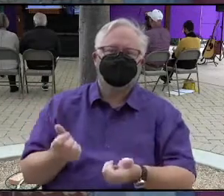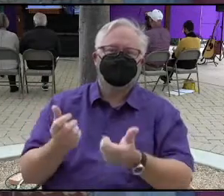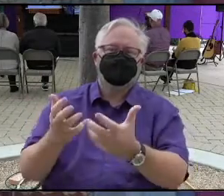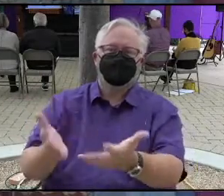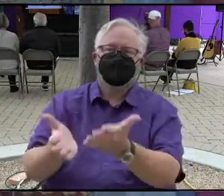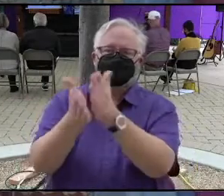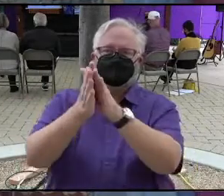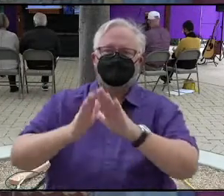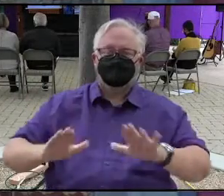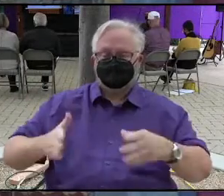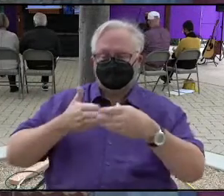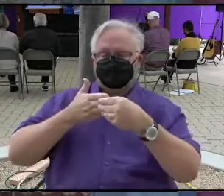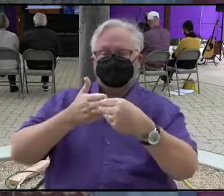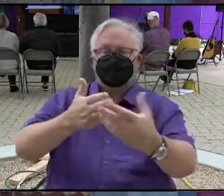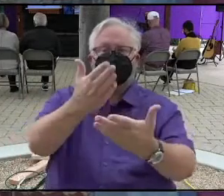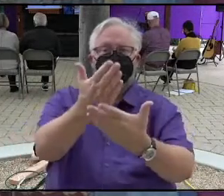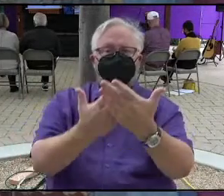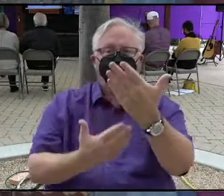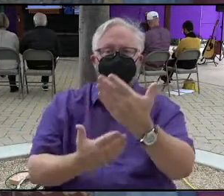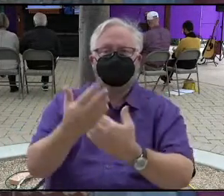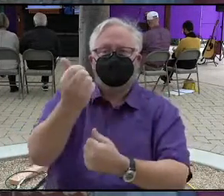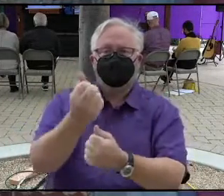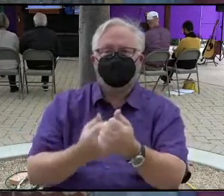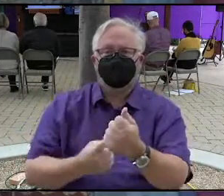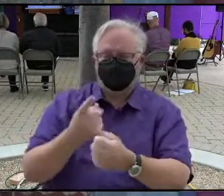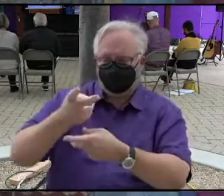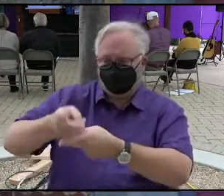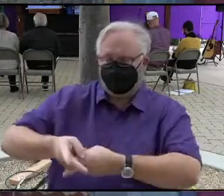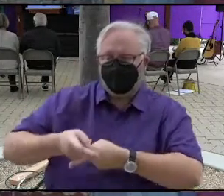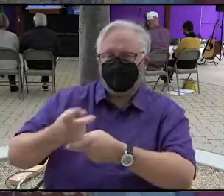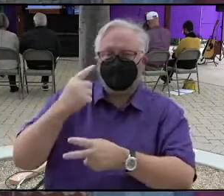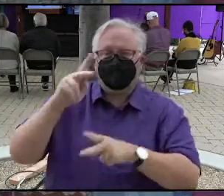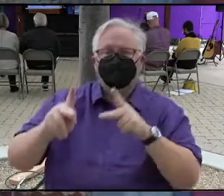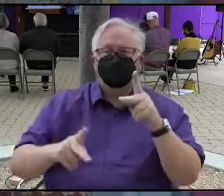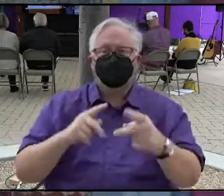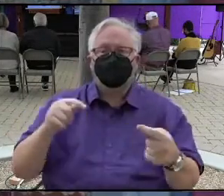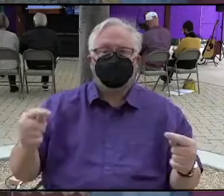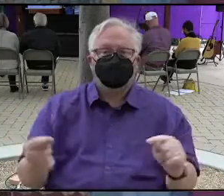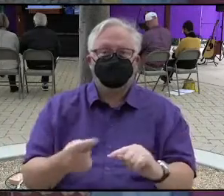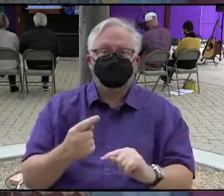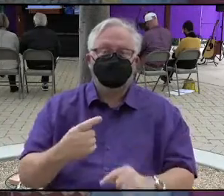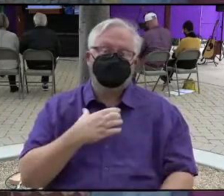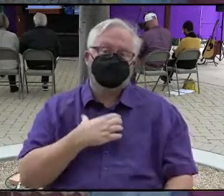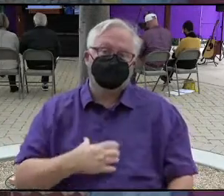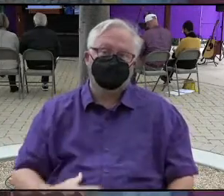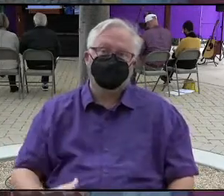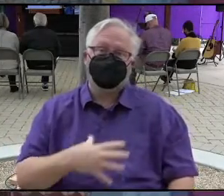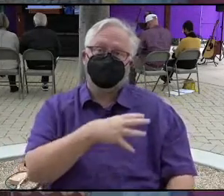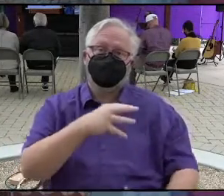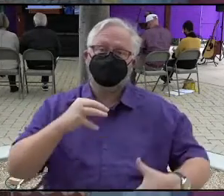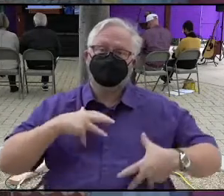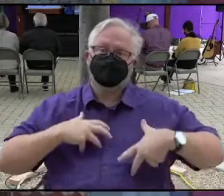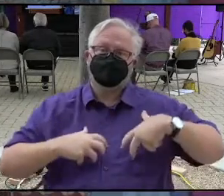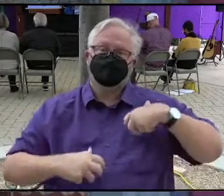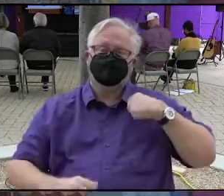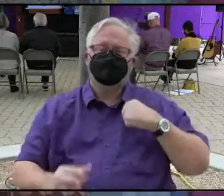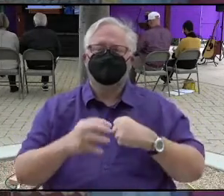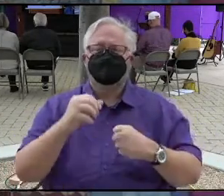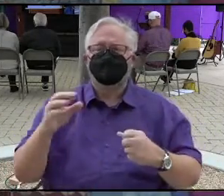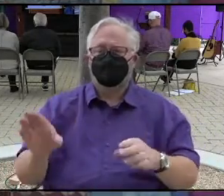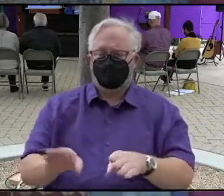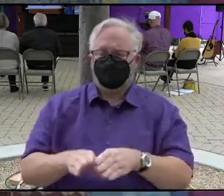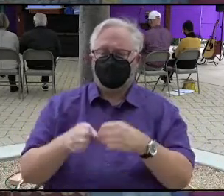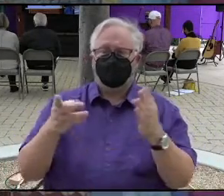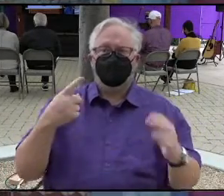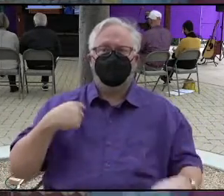Guide the hands of all those who are caring for the injured, the hungry, and the grieving. And open us